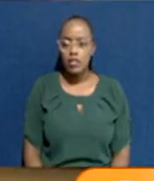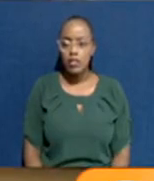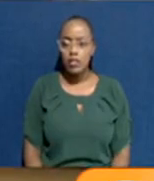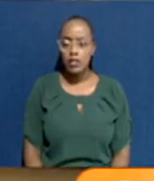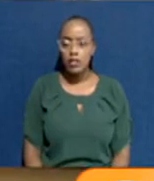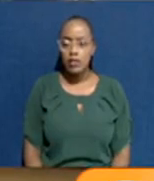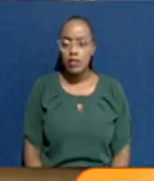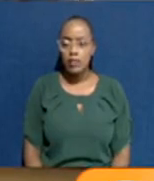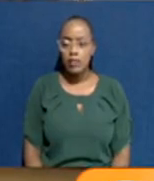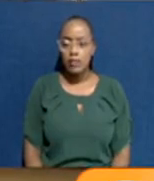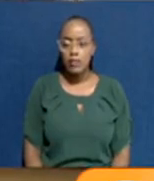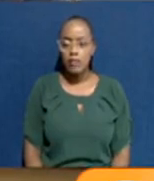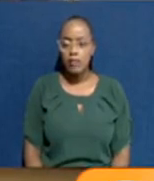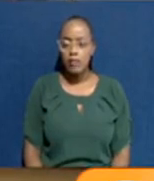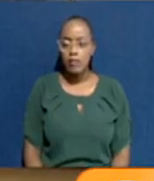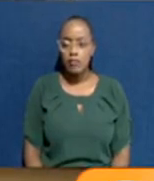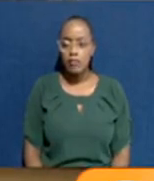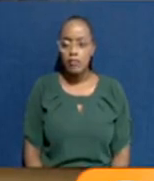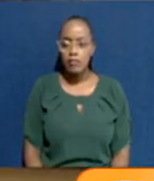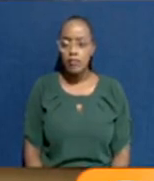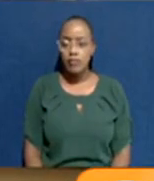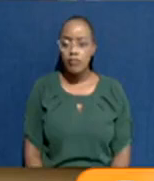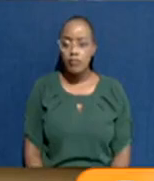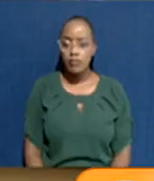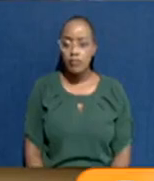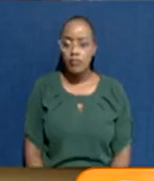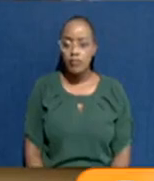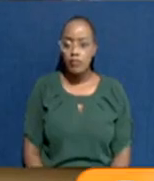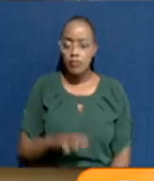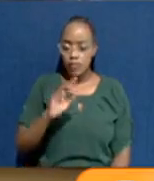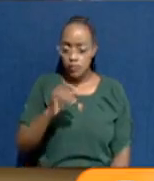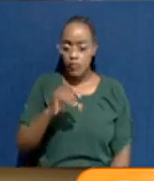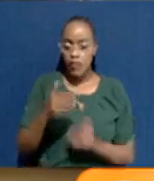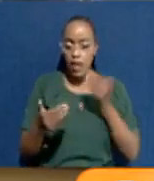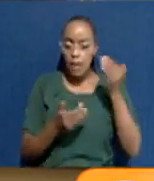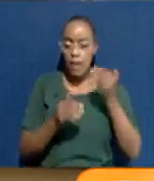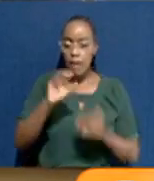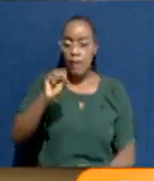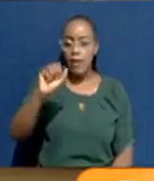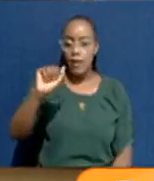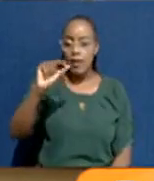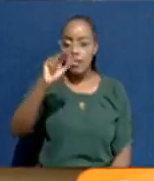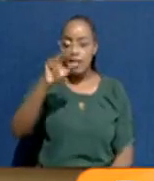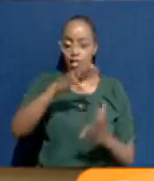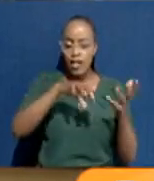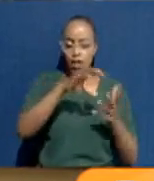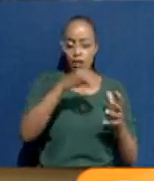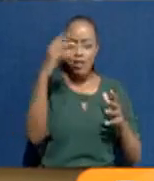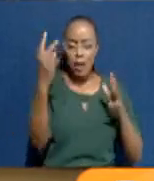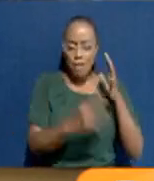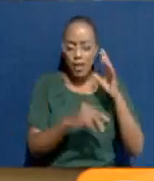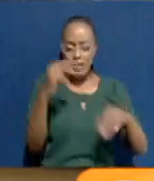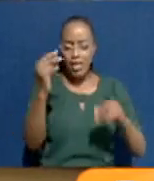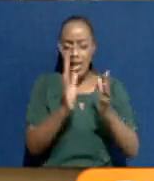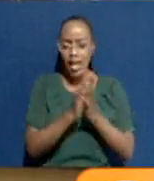Yes, it's true, I don't think. Now, Baby Sagini, could he confuse between beating